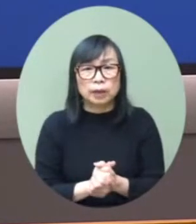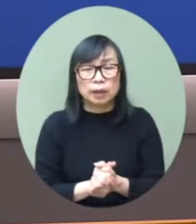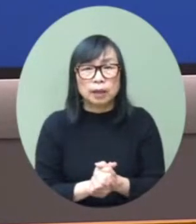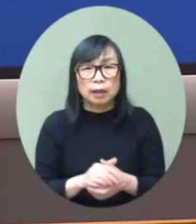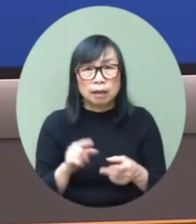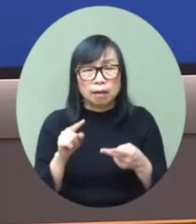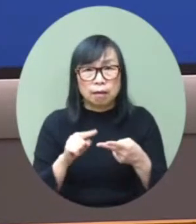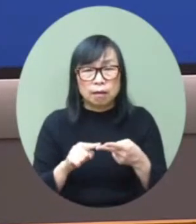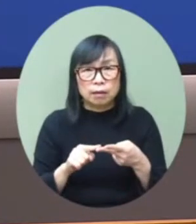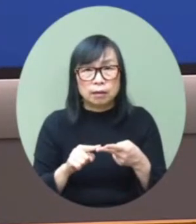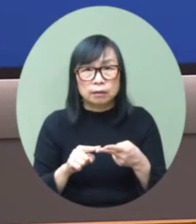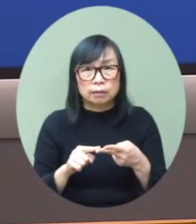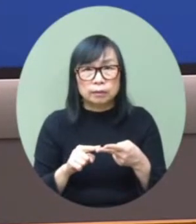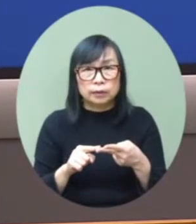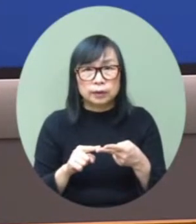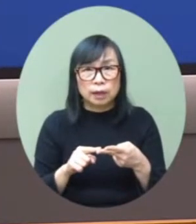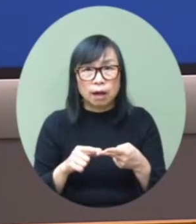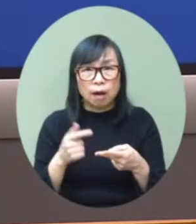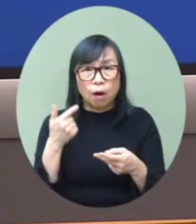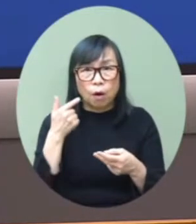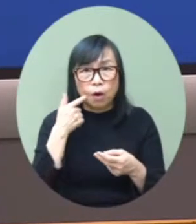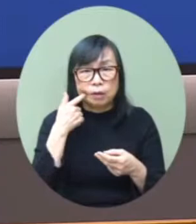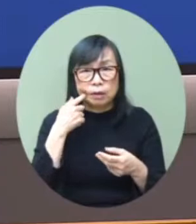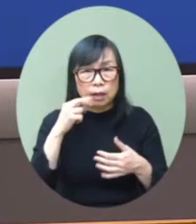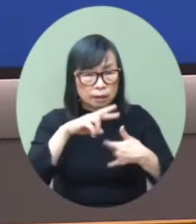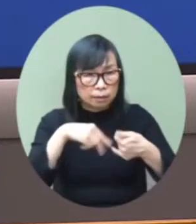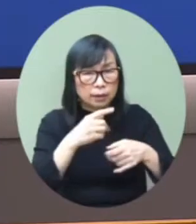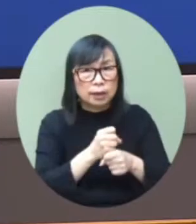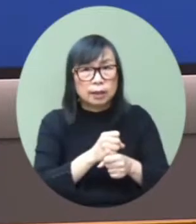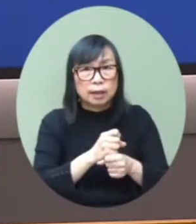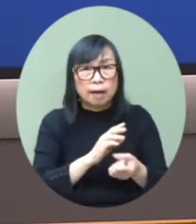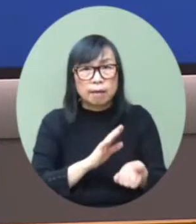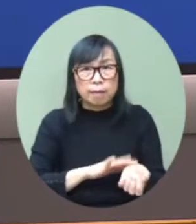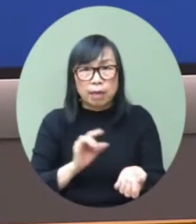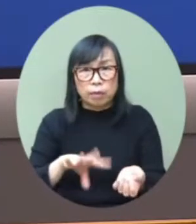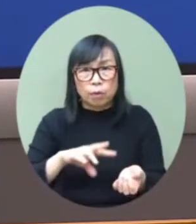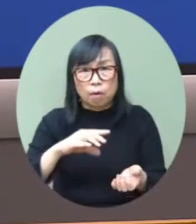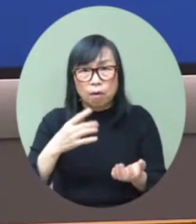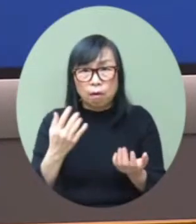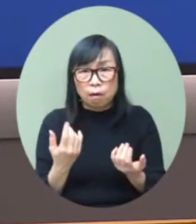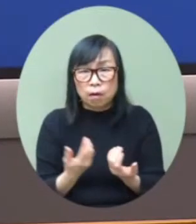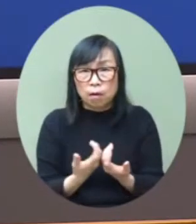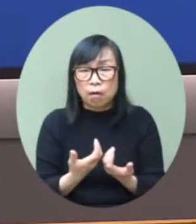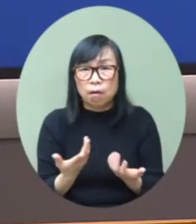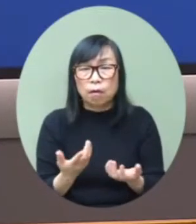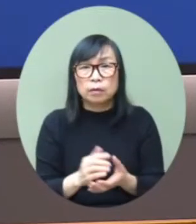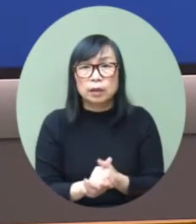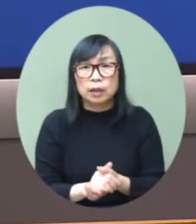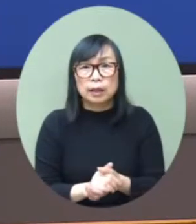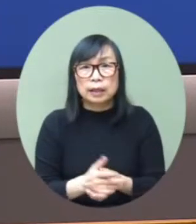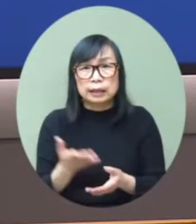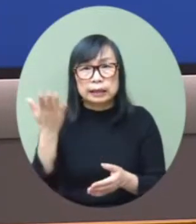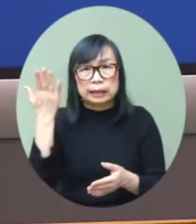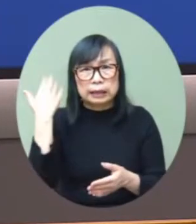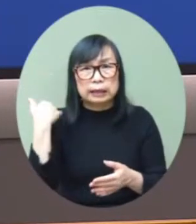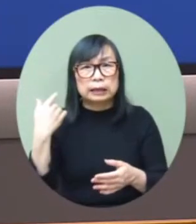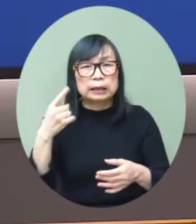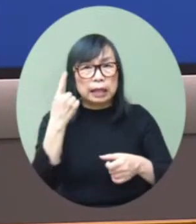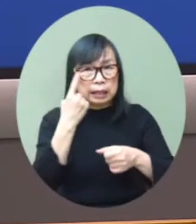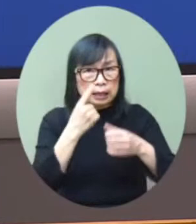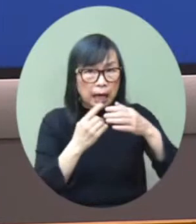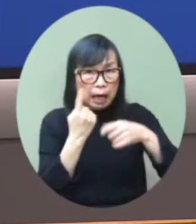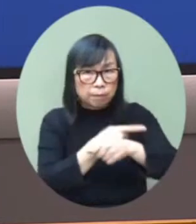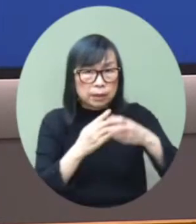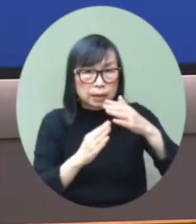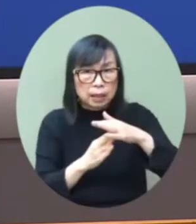basis. The other area is in relation to CTN, compulsory testing notices.